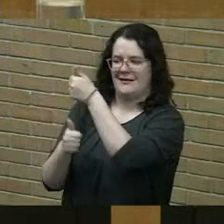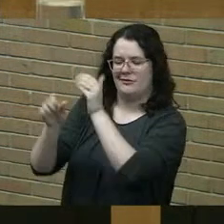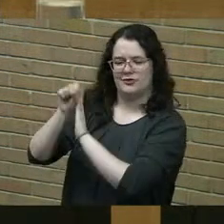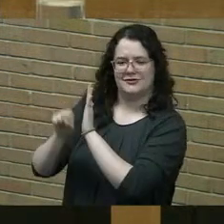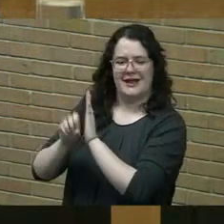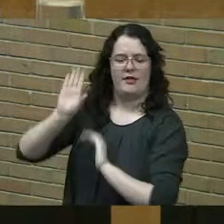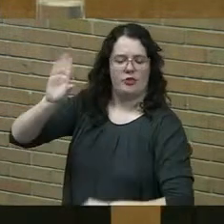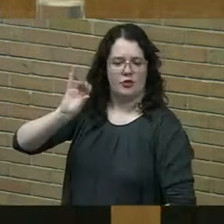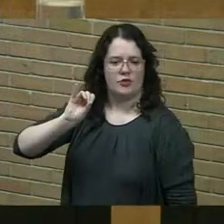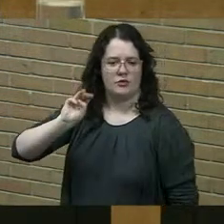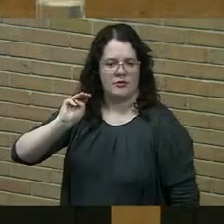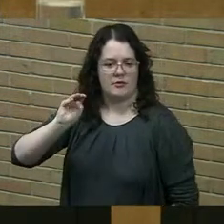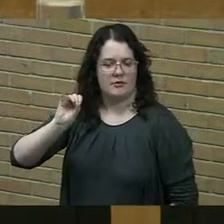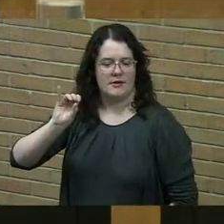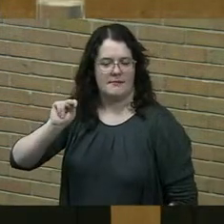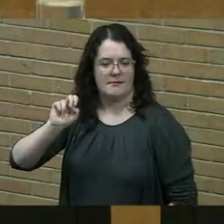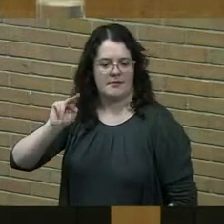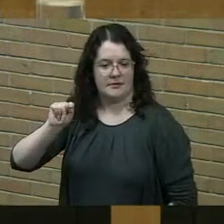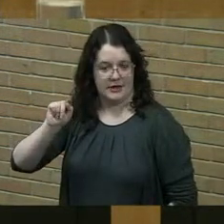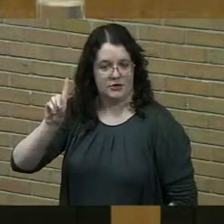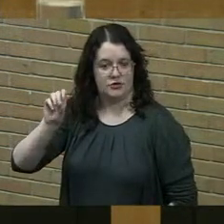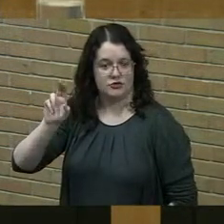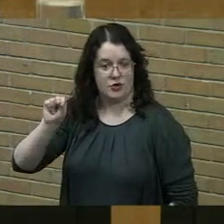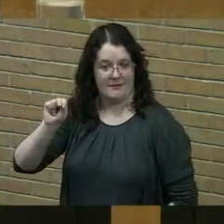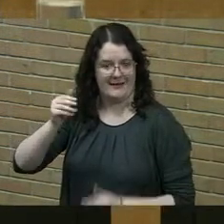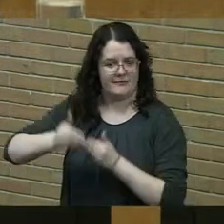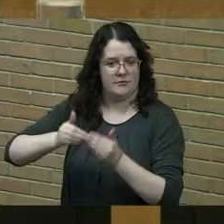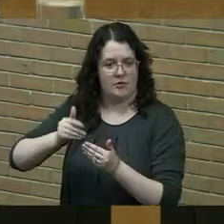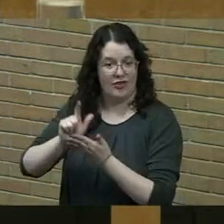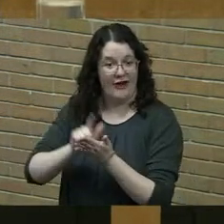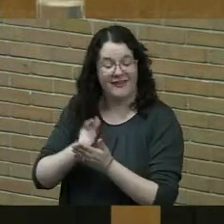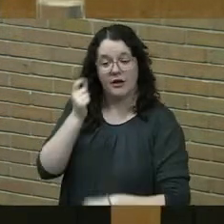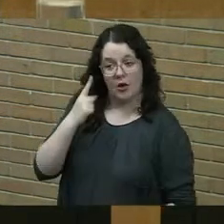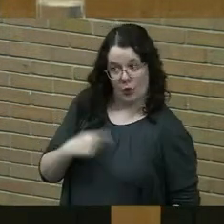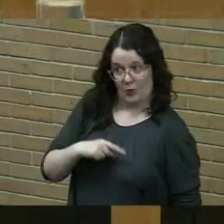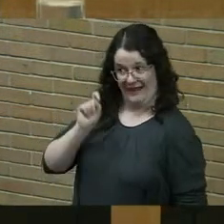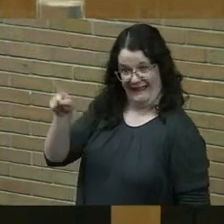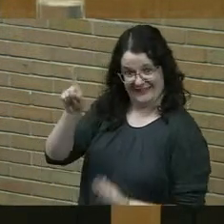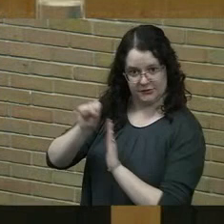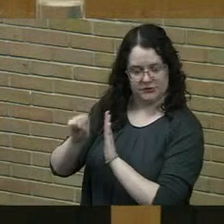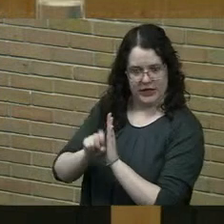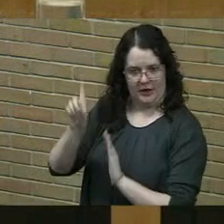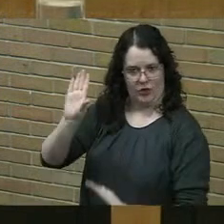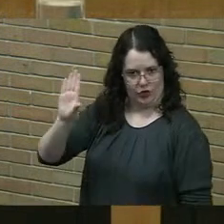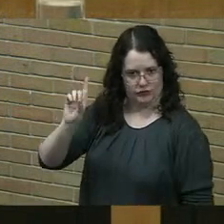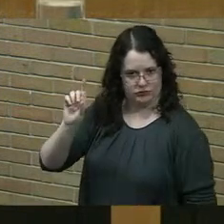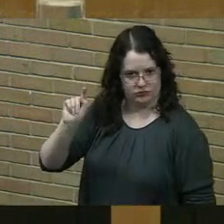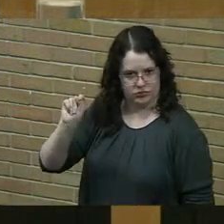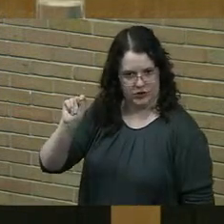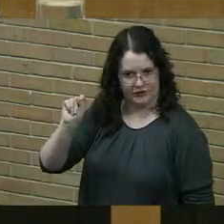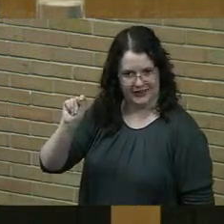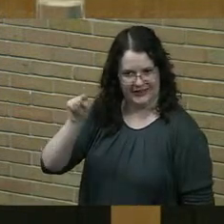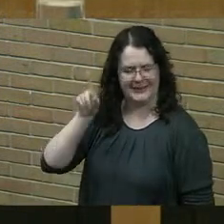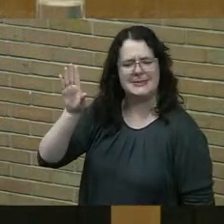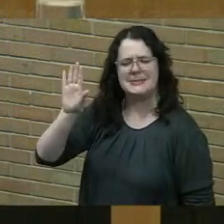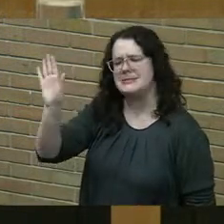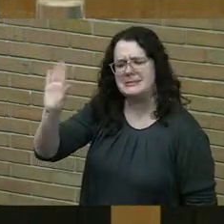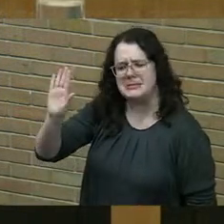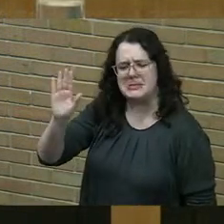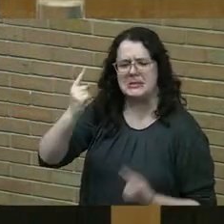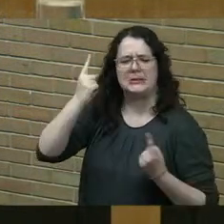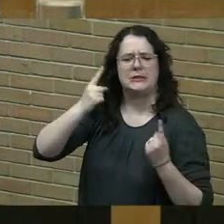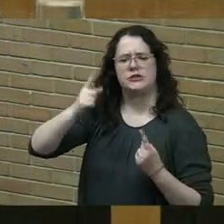eminent domain procedures law. We have asked the State Department of Transportation to consider